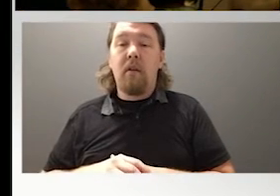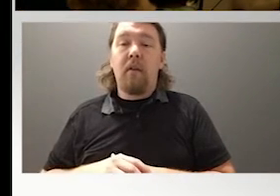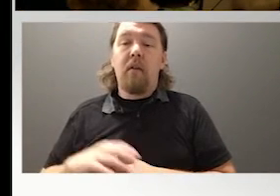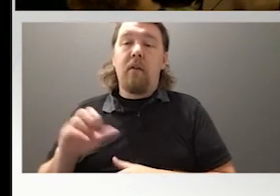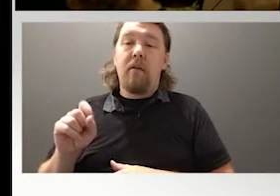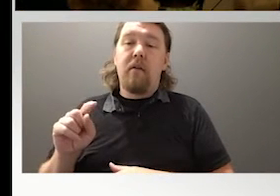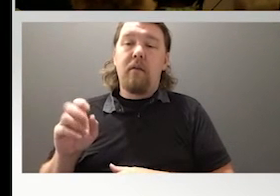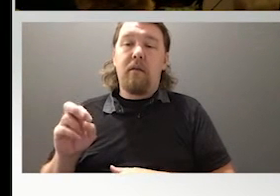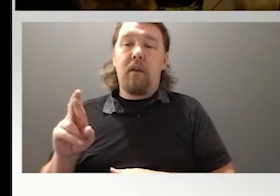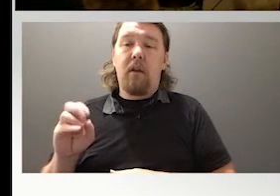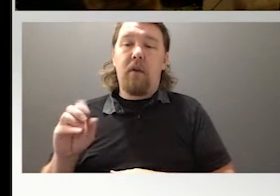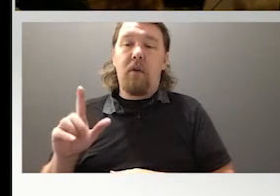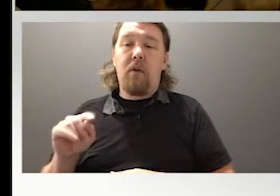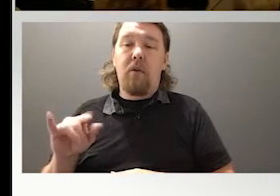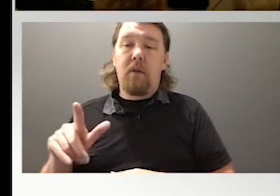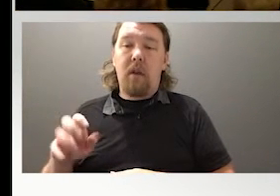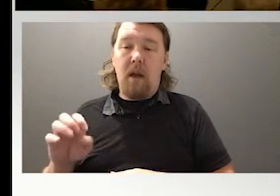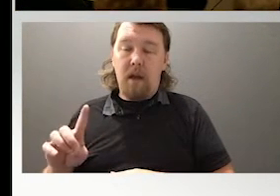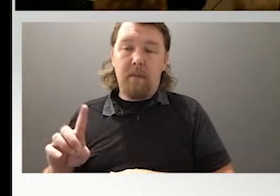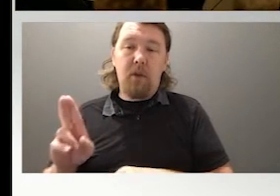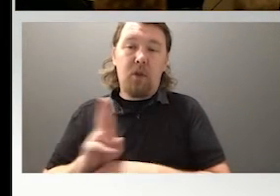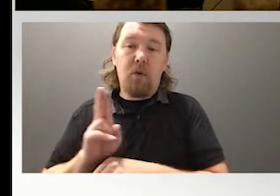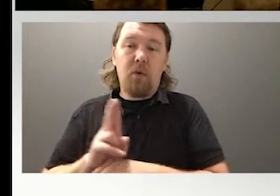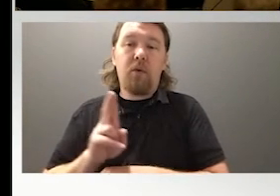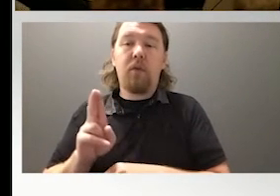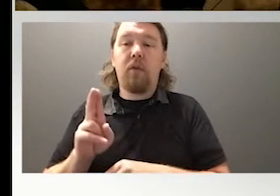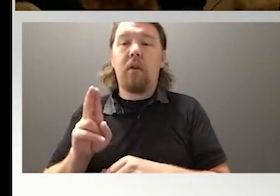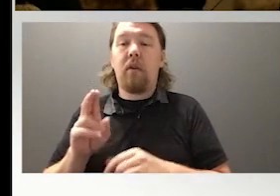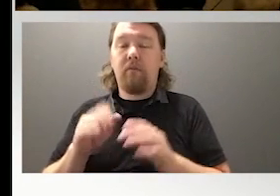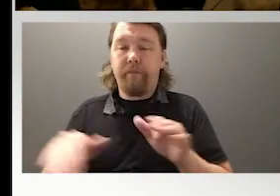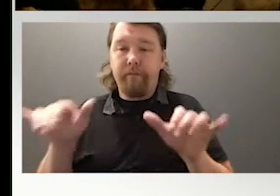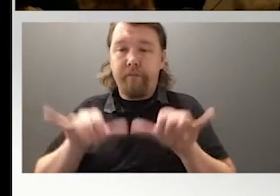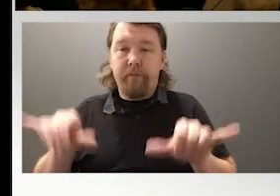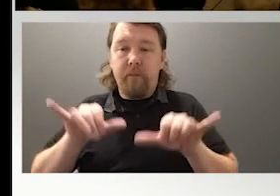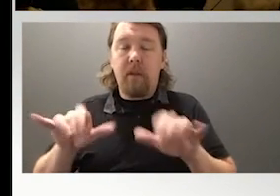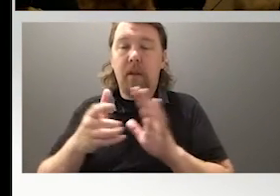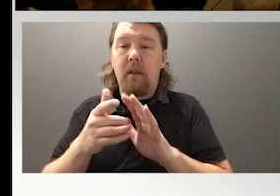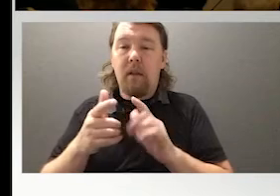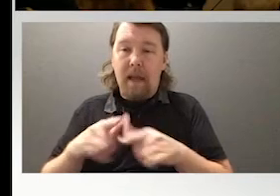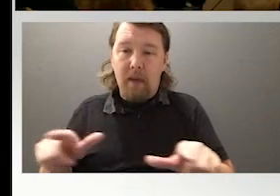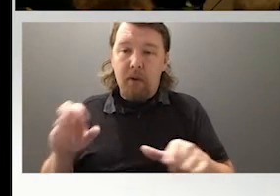stereotyped or repetitive use of language or idiosyncratic language.